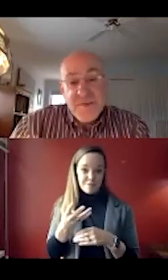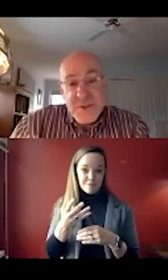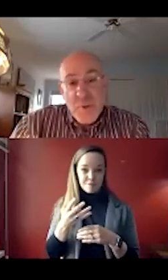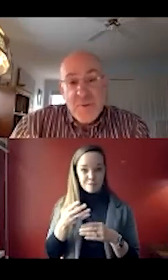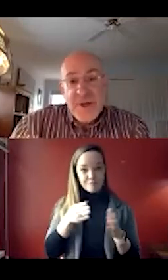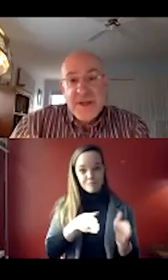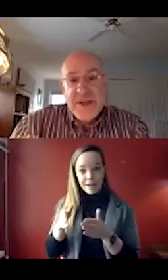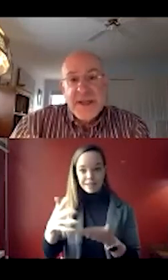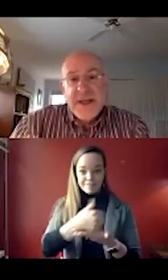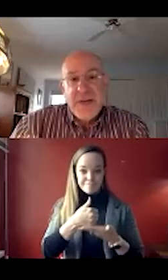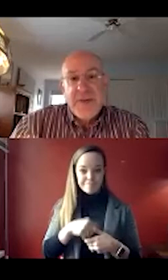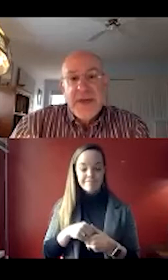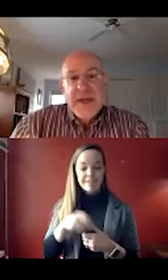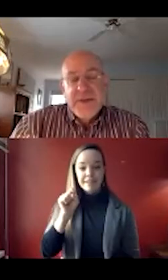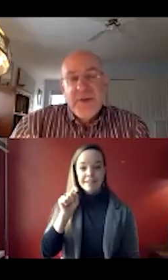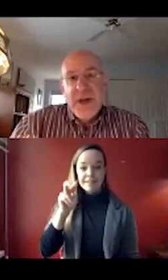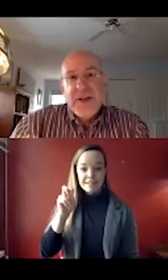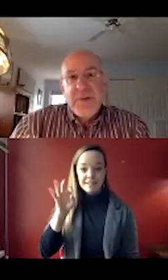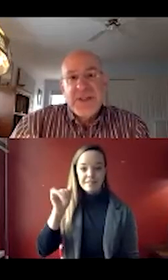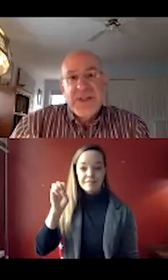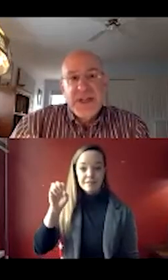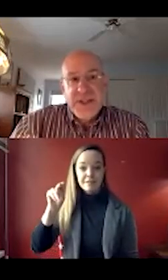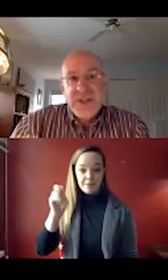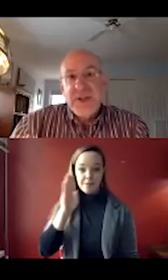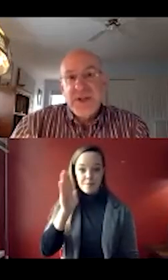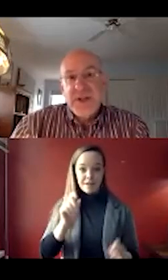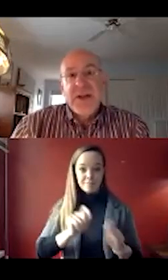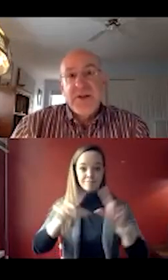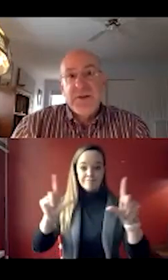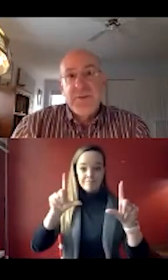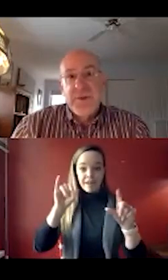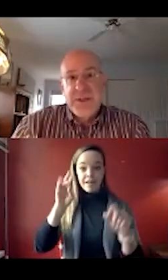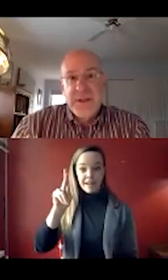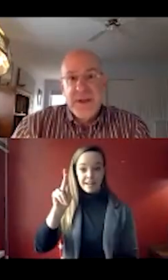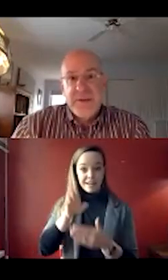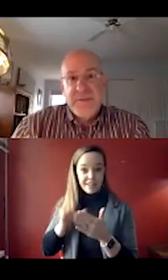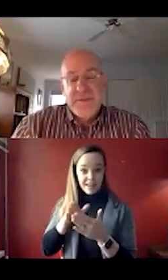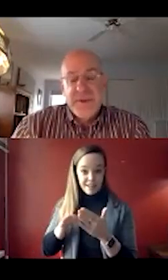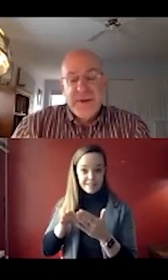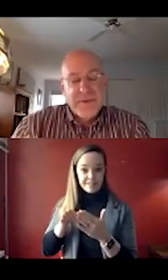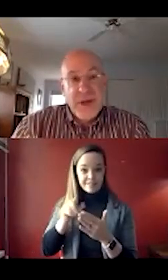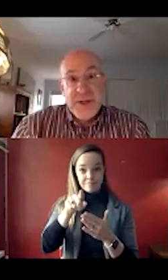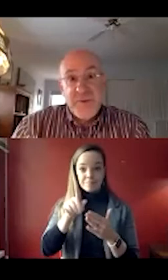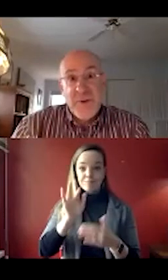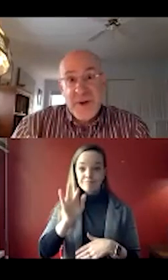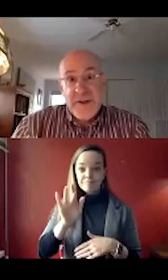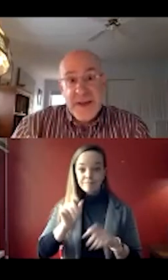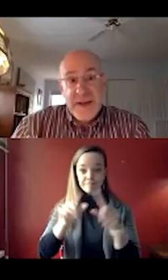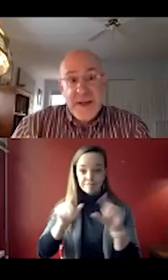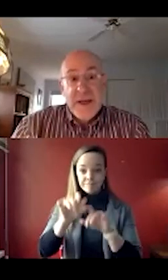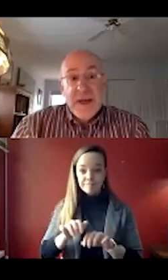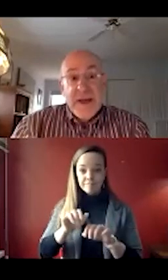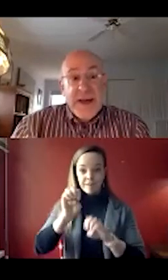Steve Fasone will put a link up at the very end of the presentation that you can click on and complete the evaluation form right